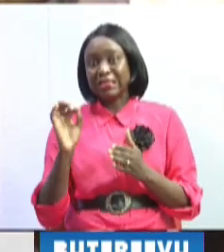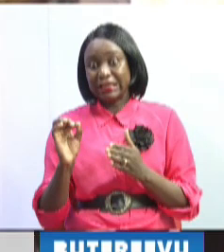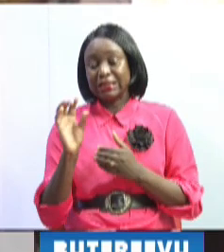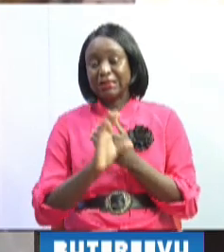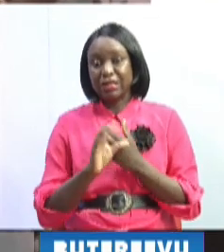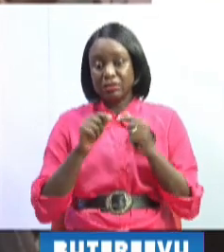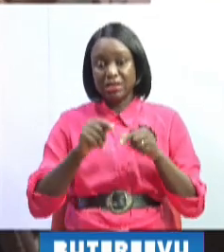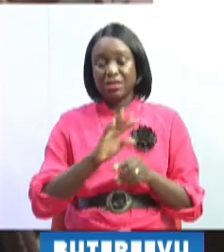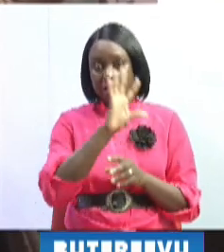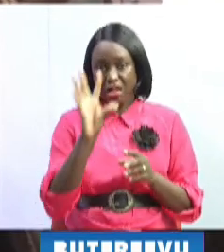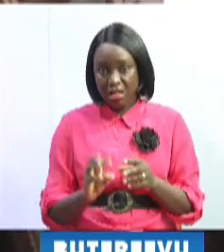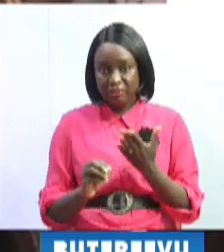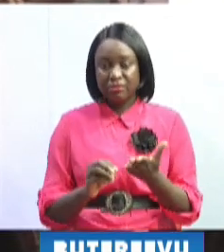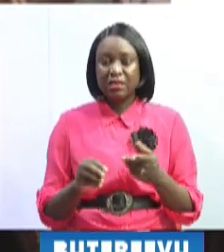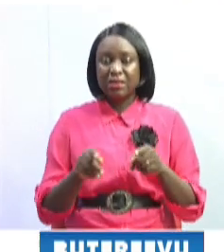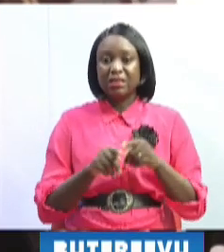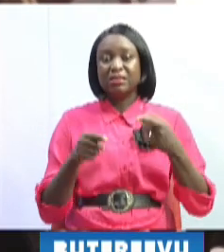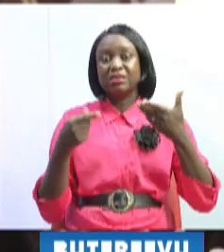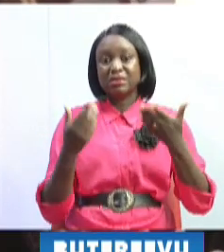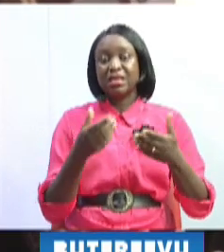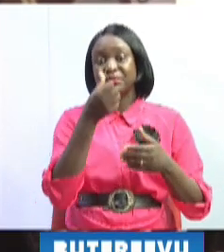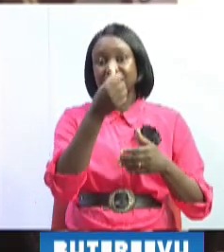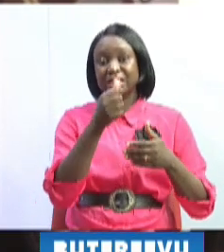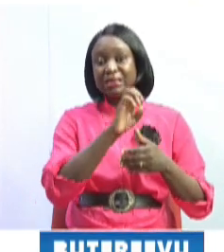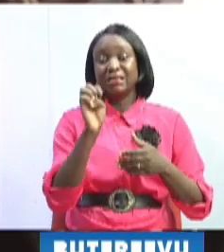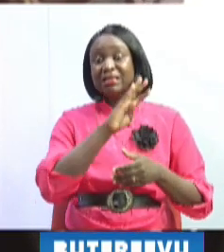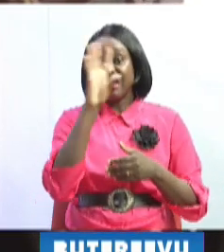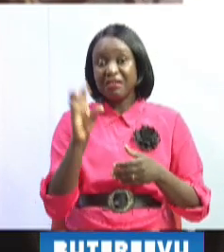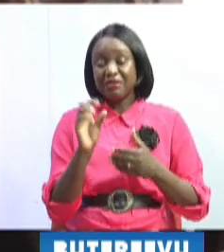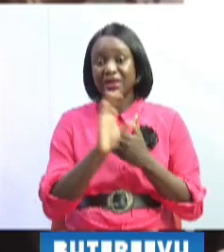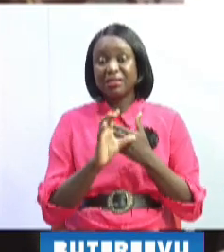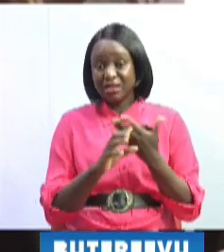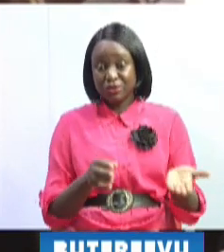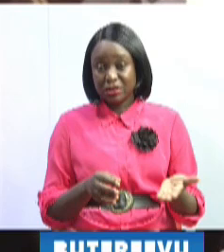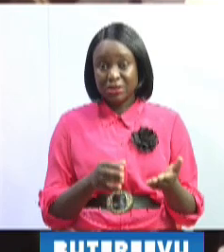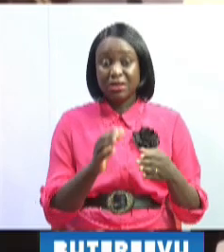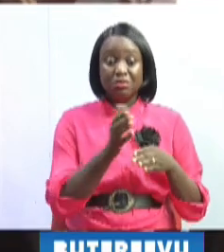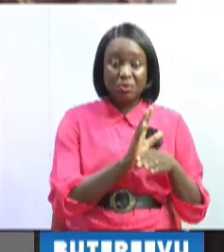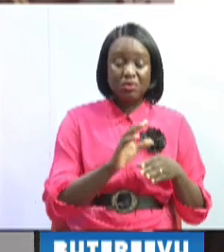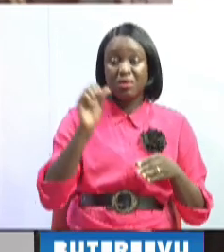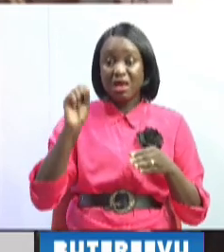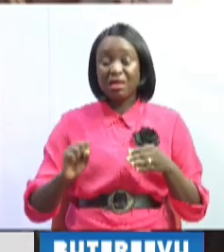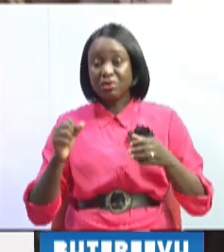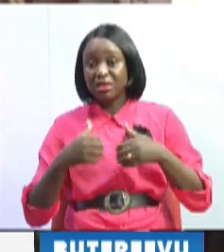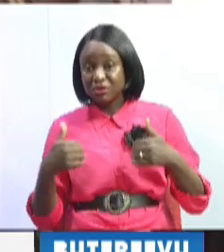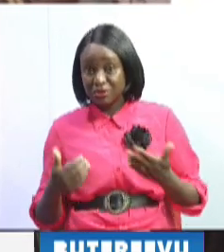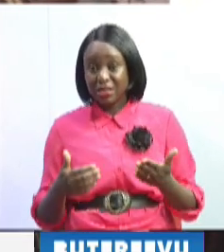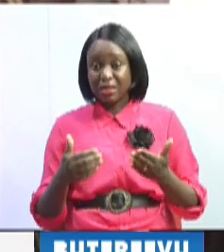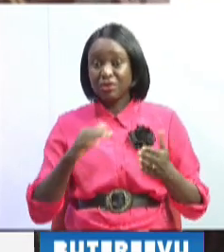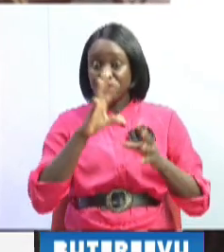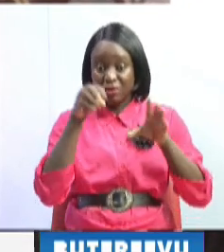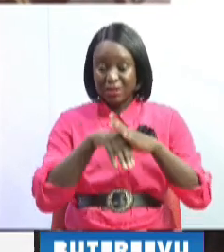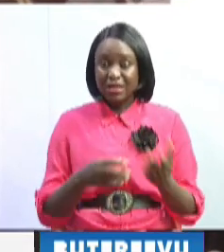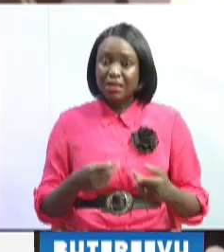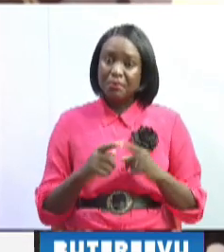sub-Saharan Africa. And it's also ranked number 6 in the East African countries, ahead of Burundi and South Sudan. This is according to the commitment